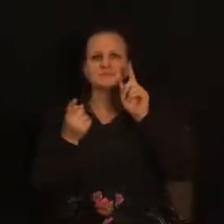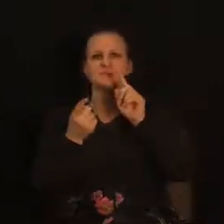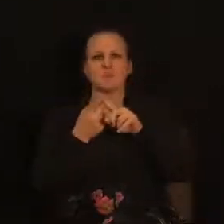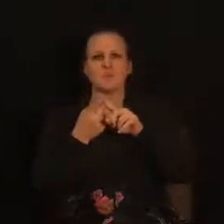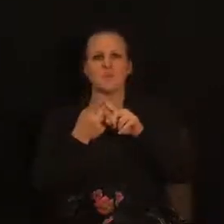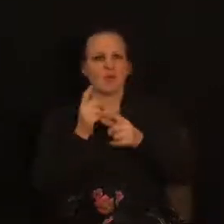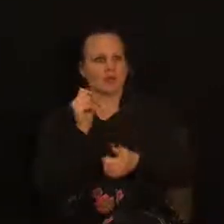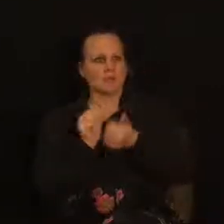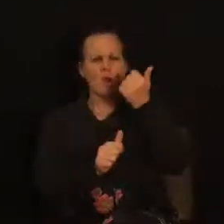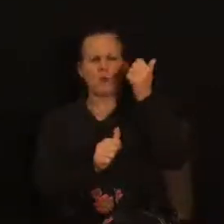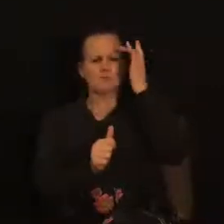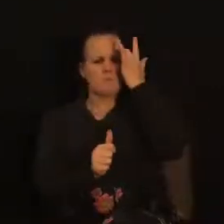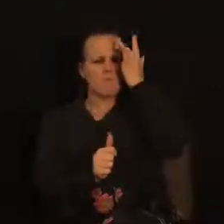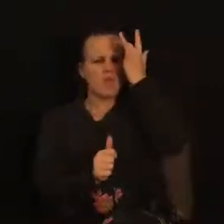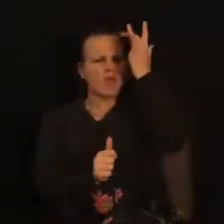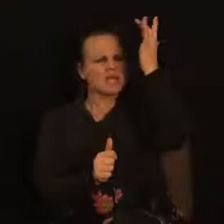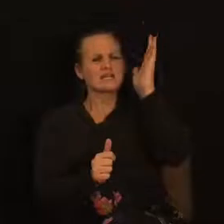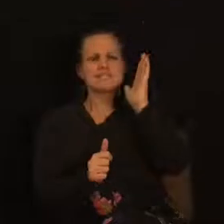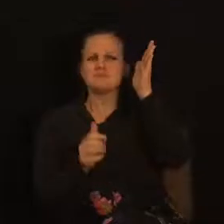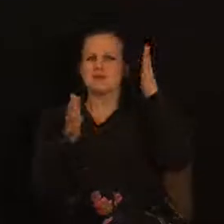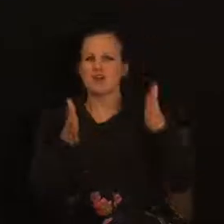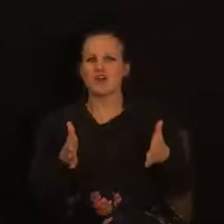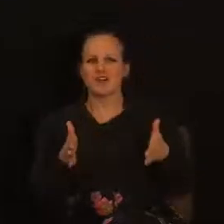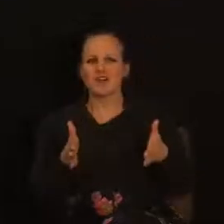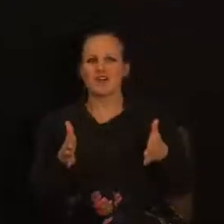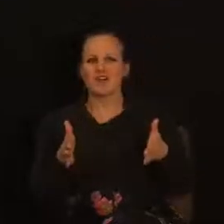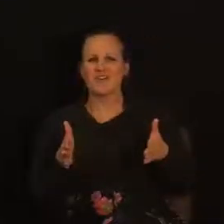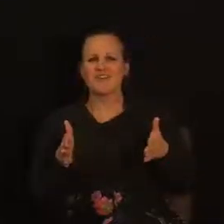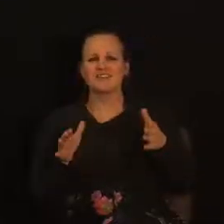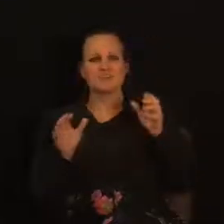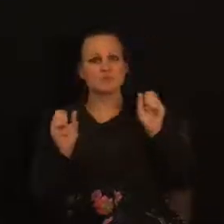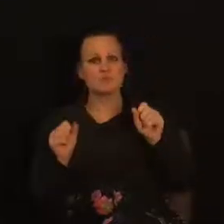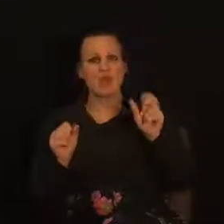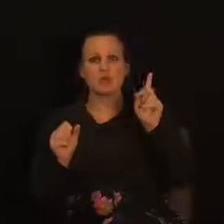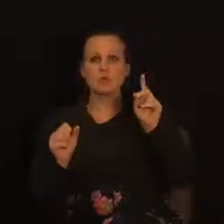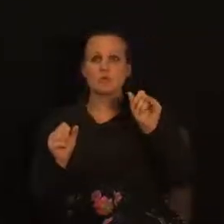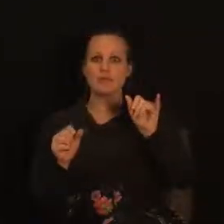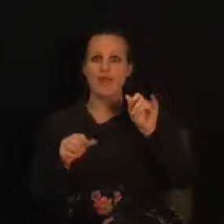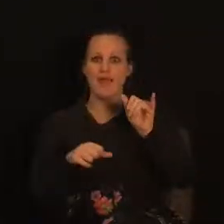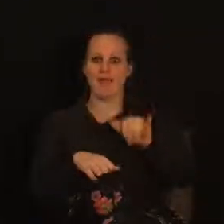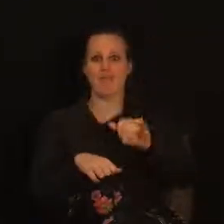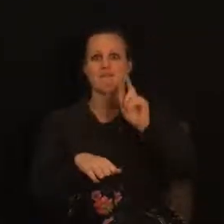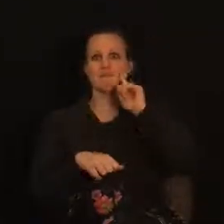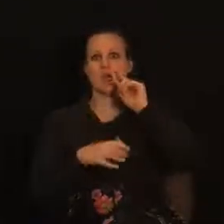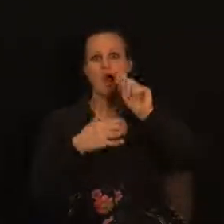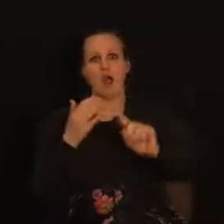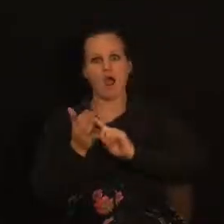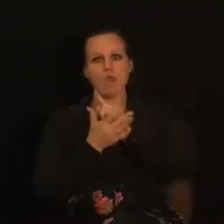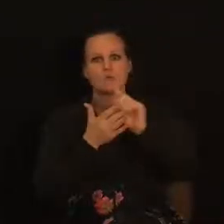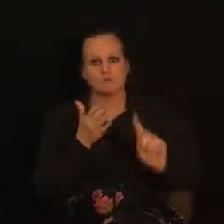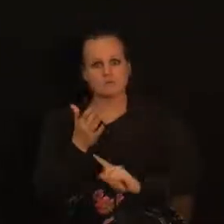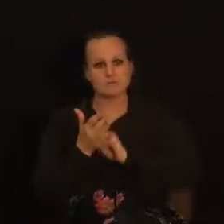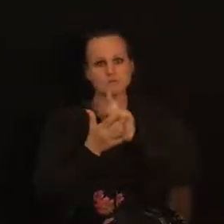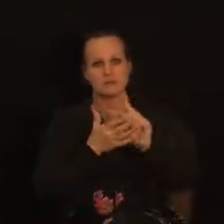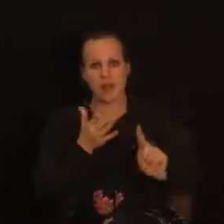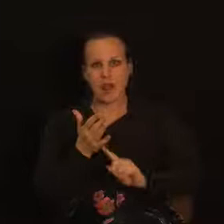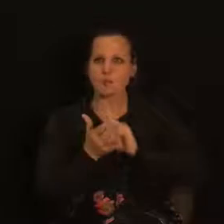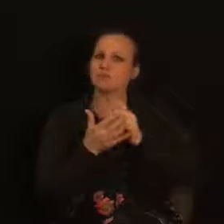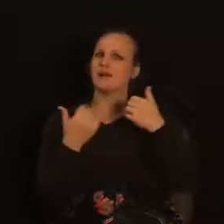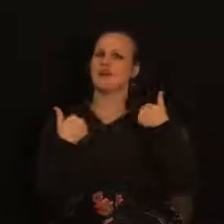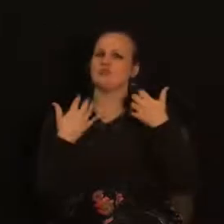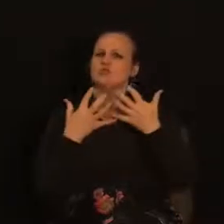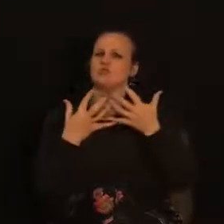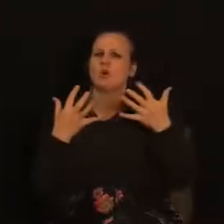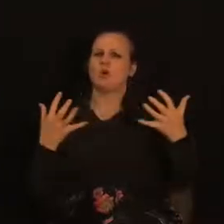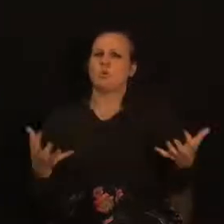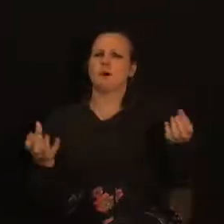the most brilliant of speakers. And you could do that for hours and hours and hours and hours and hours, because we have so much